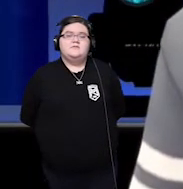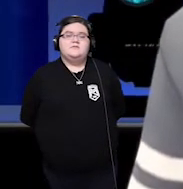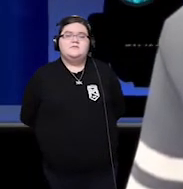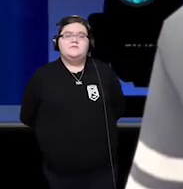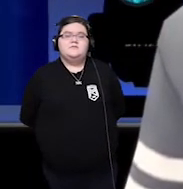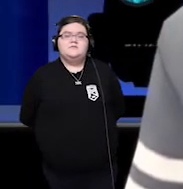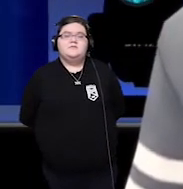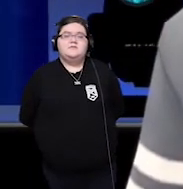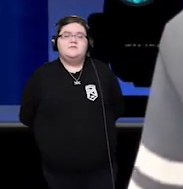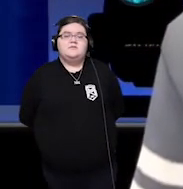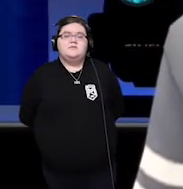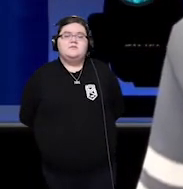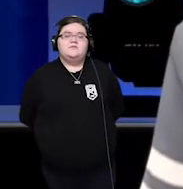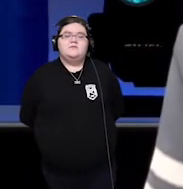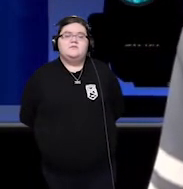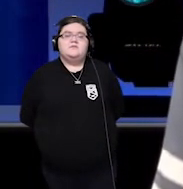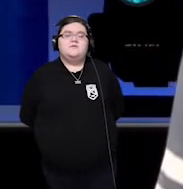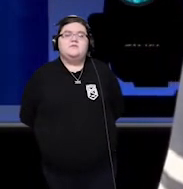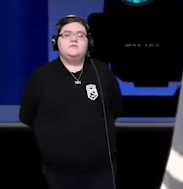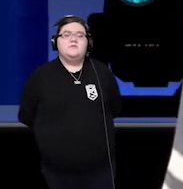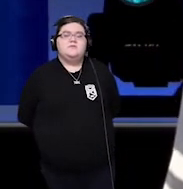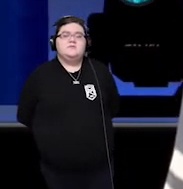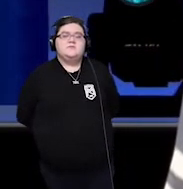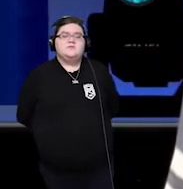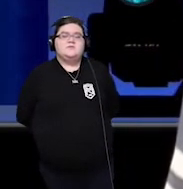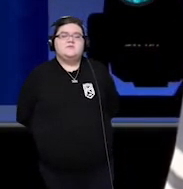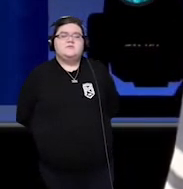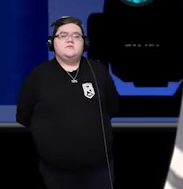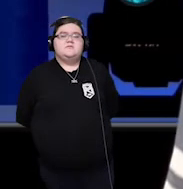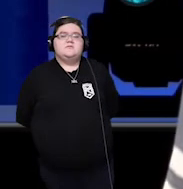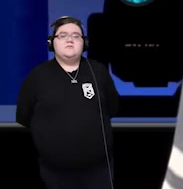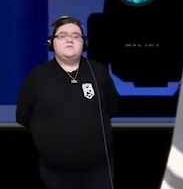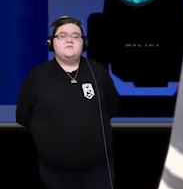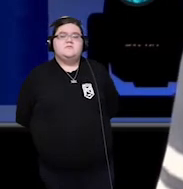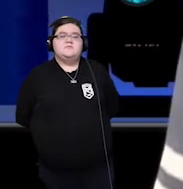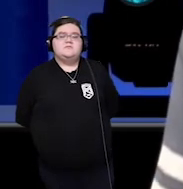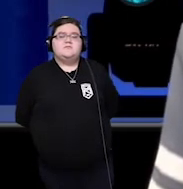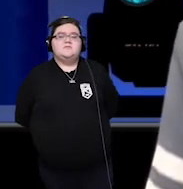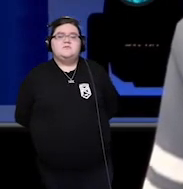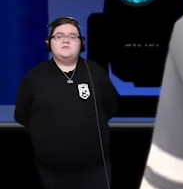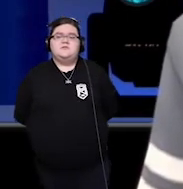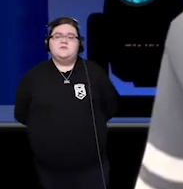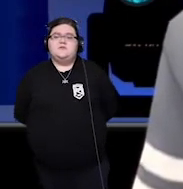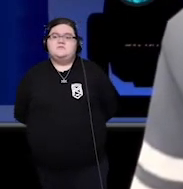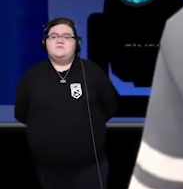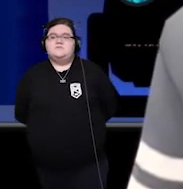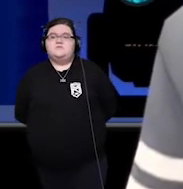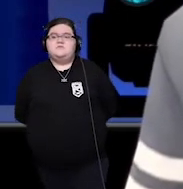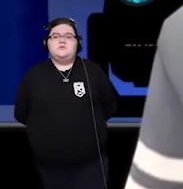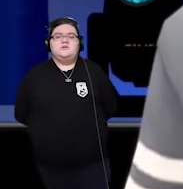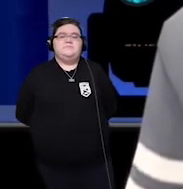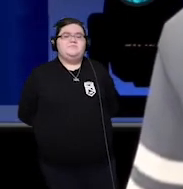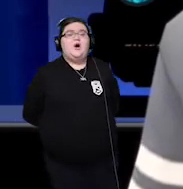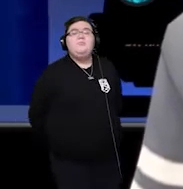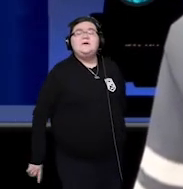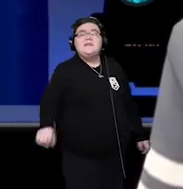on a highway. Dude. A truck. Truck.